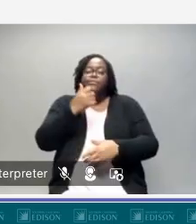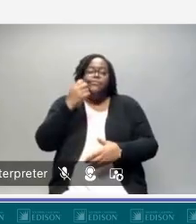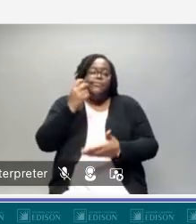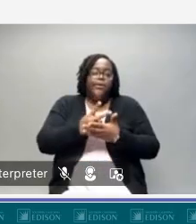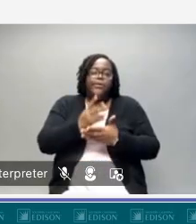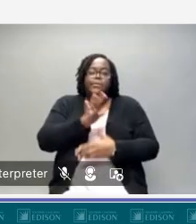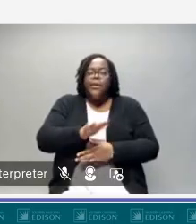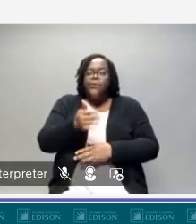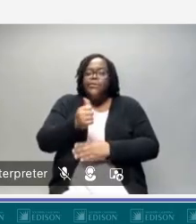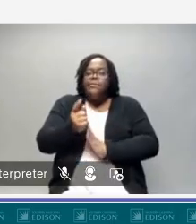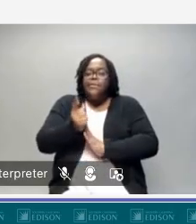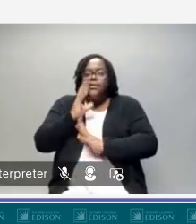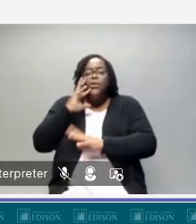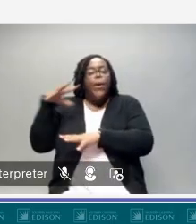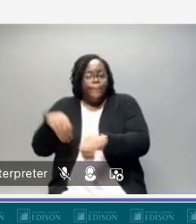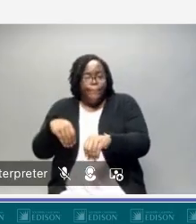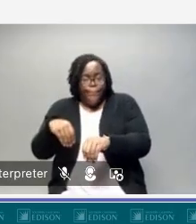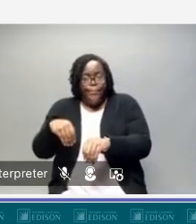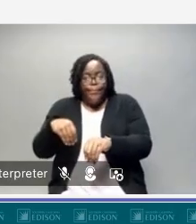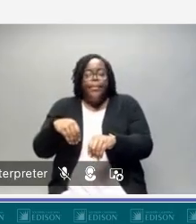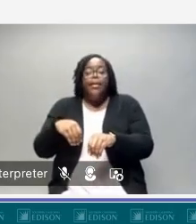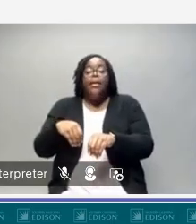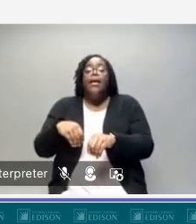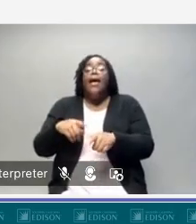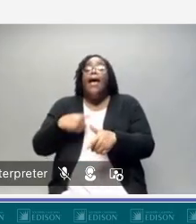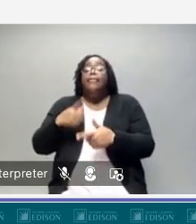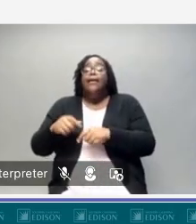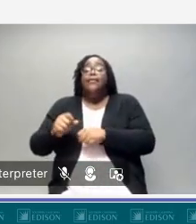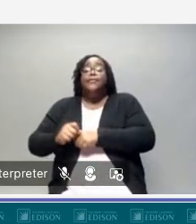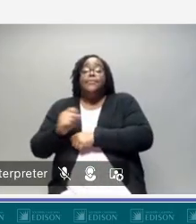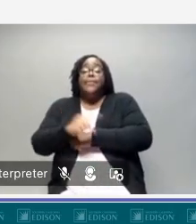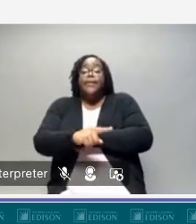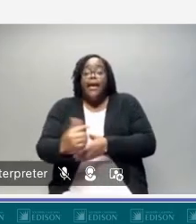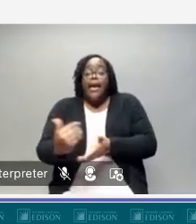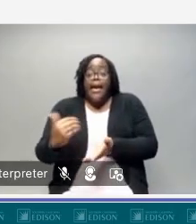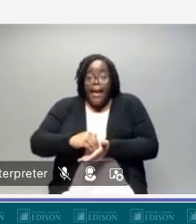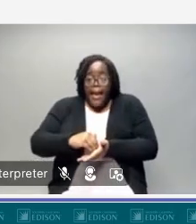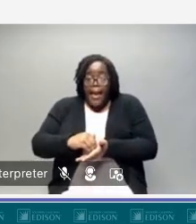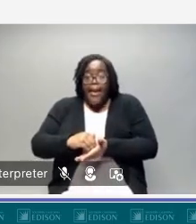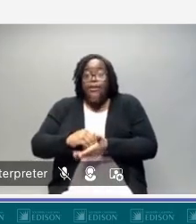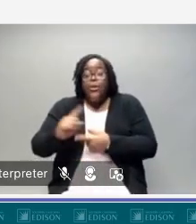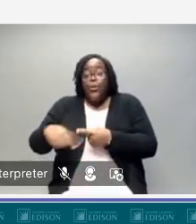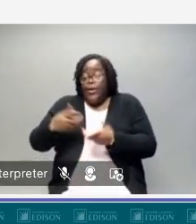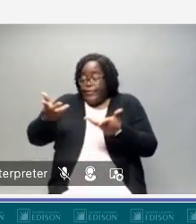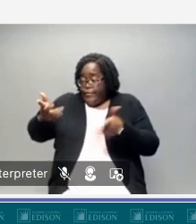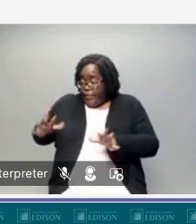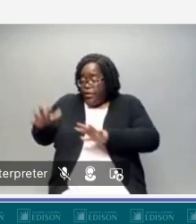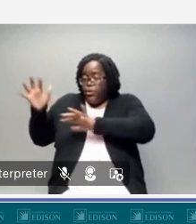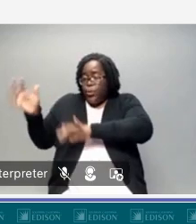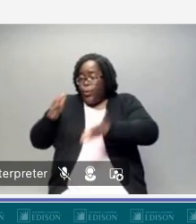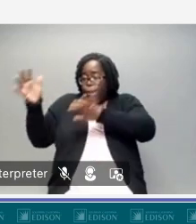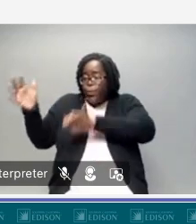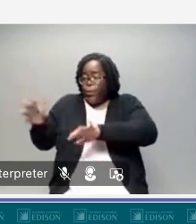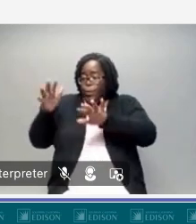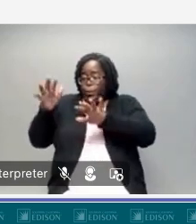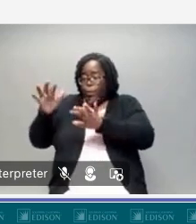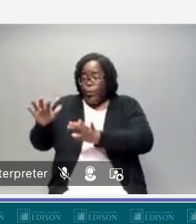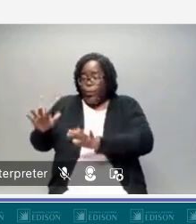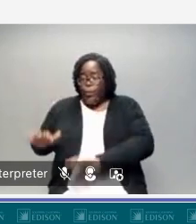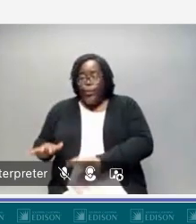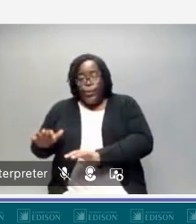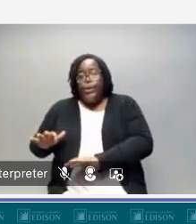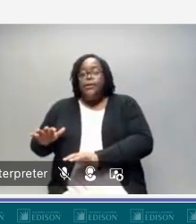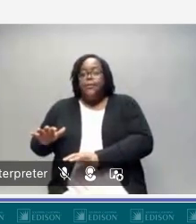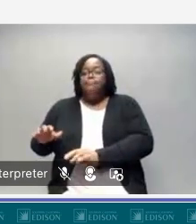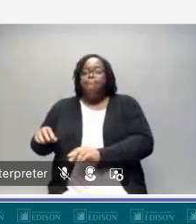10 minutes. And then we send another one when the event has ended, the winds have calmed down, and we're starting to